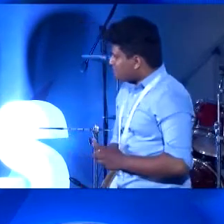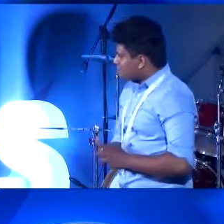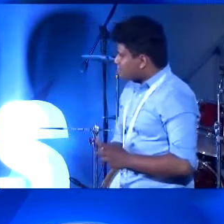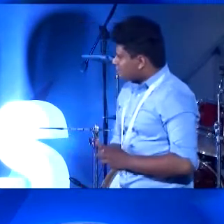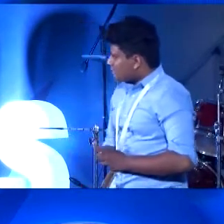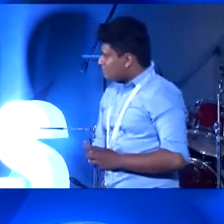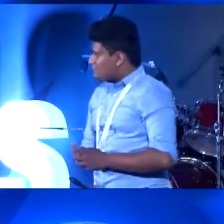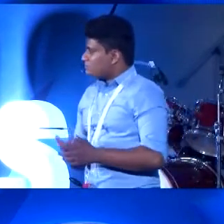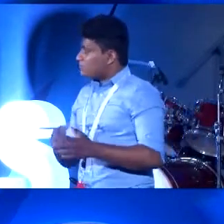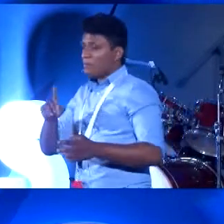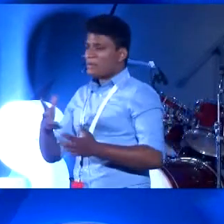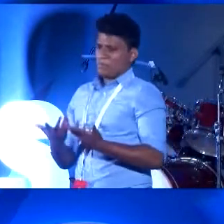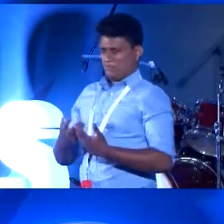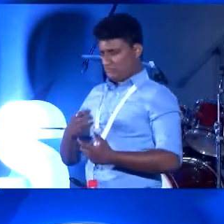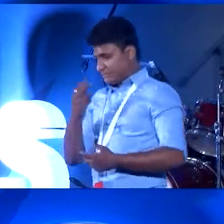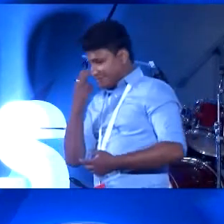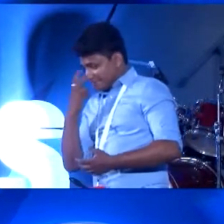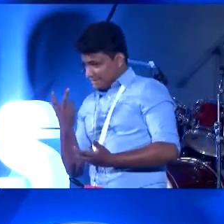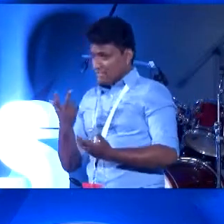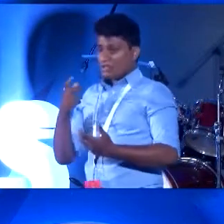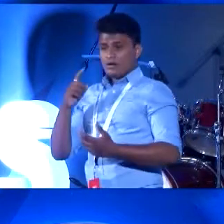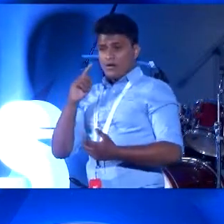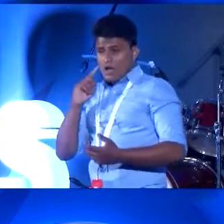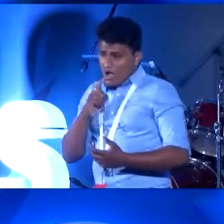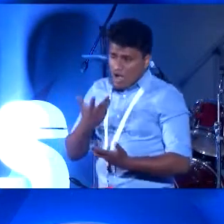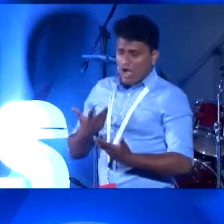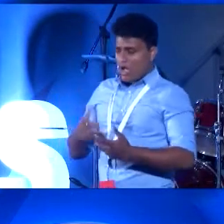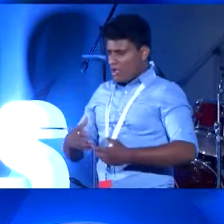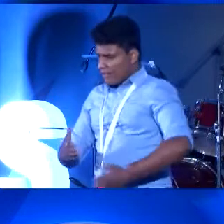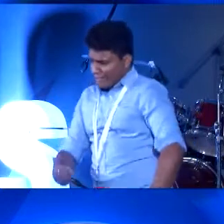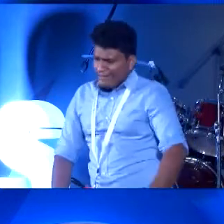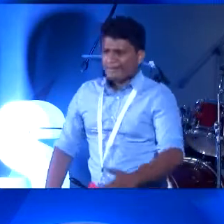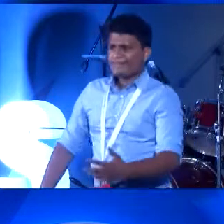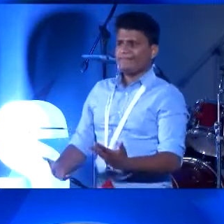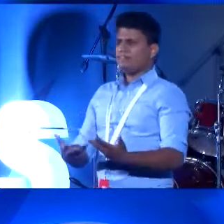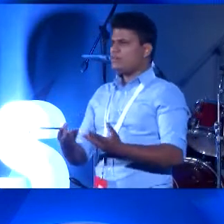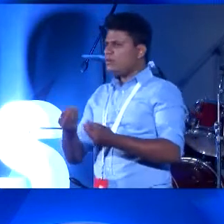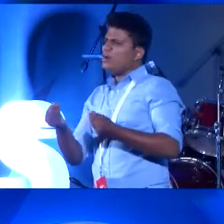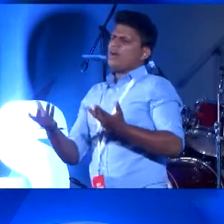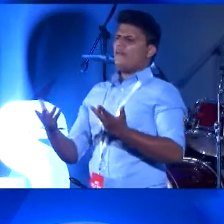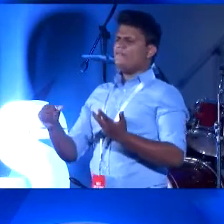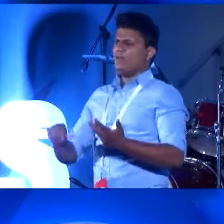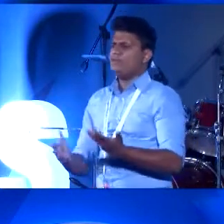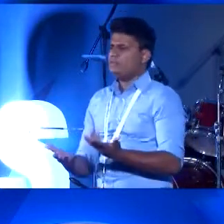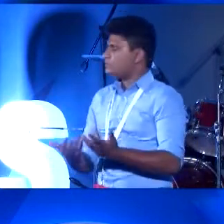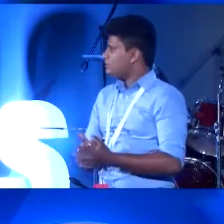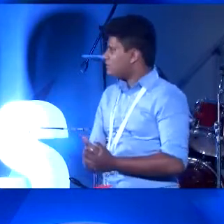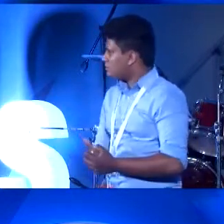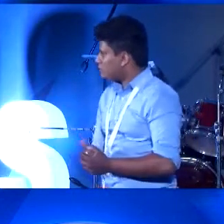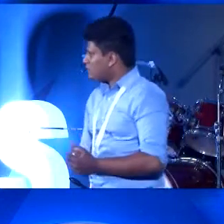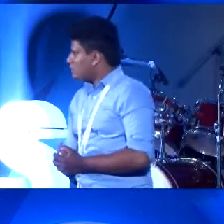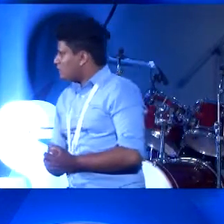see or walk, or something that many human beings take for granted. But what about